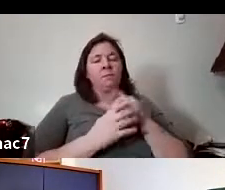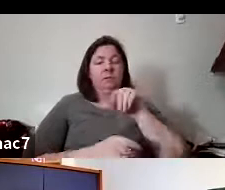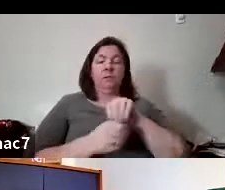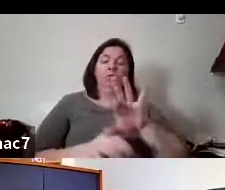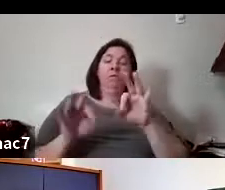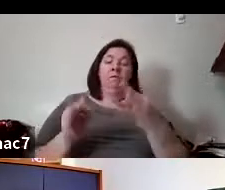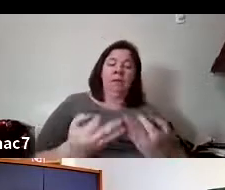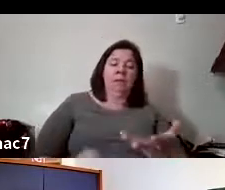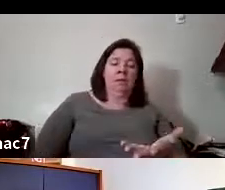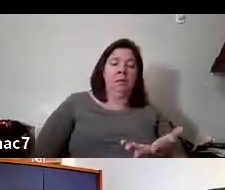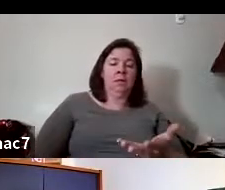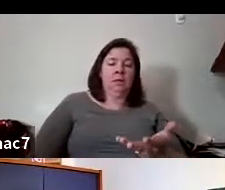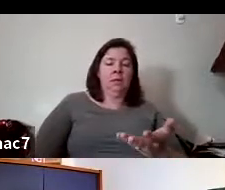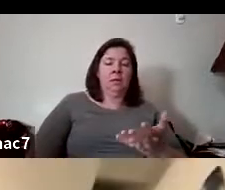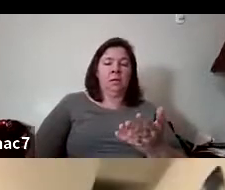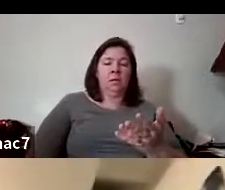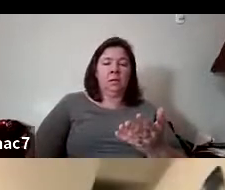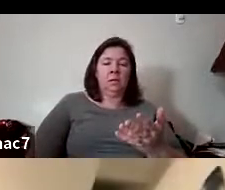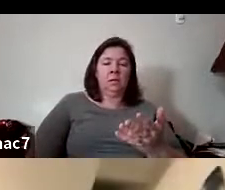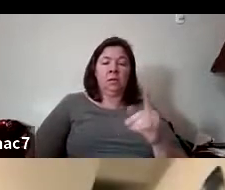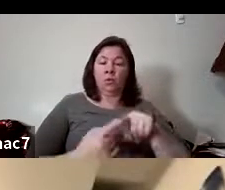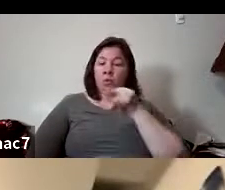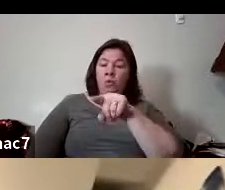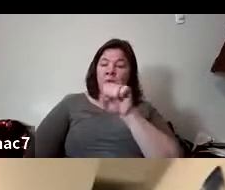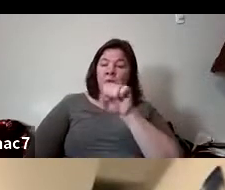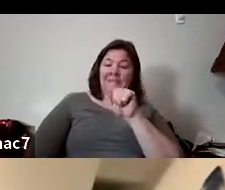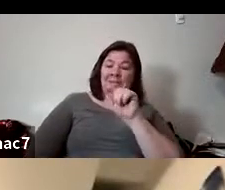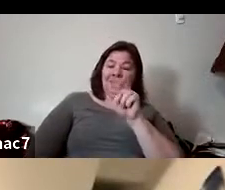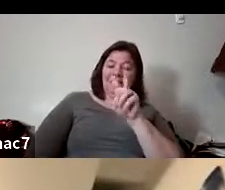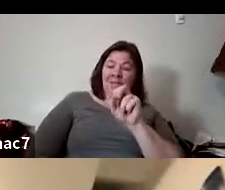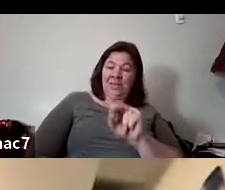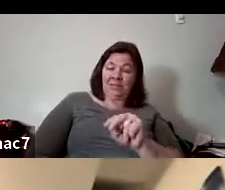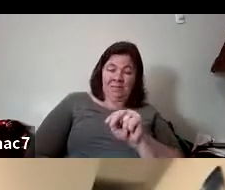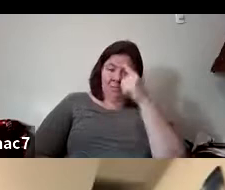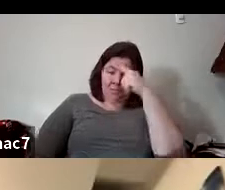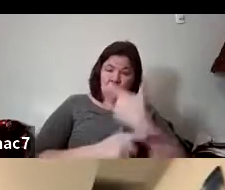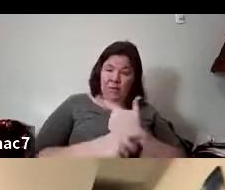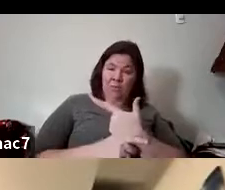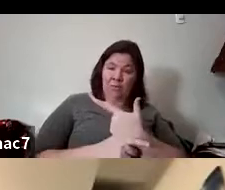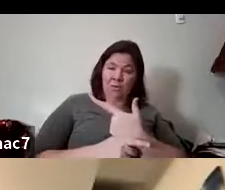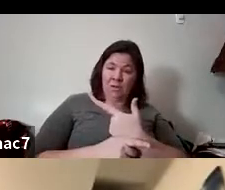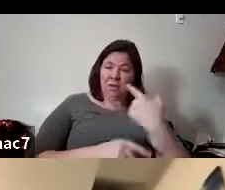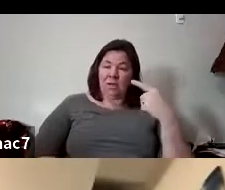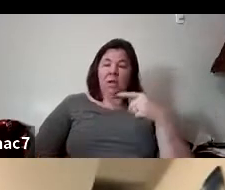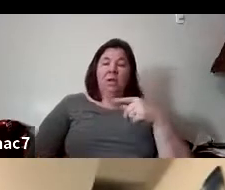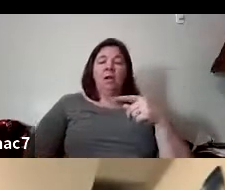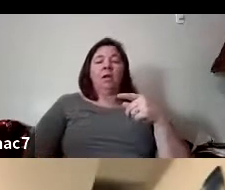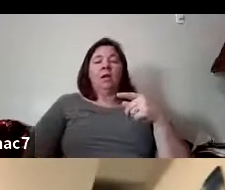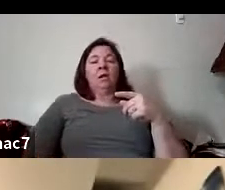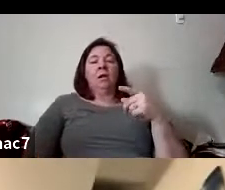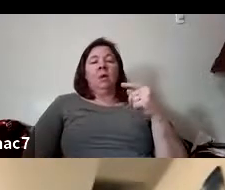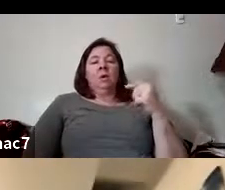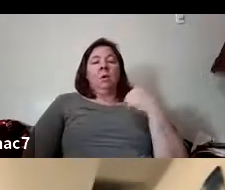family. Shout out to you, Stephen, brother. As we do say, we're Liko, but we're Talawa,